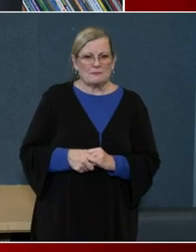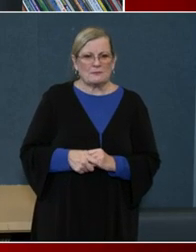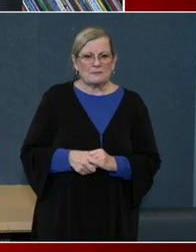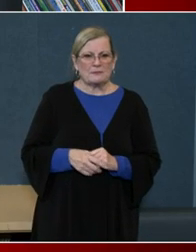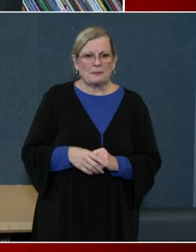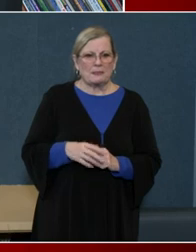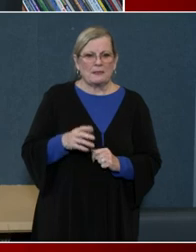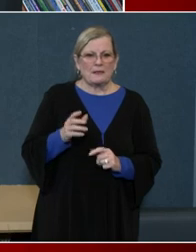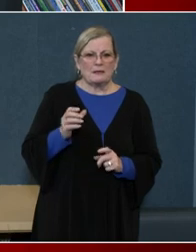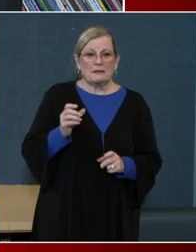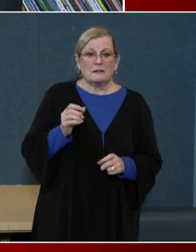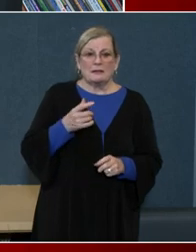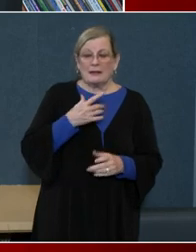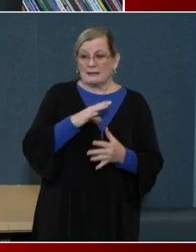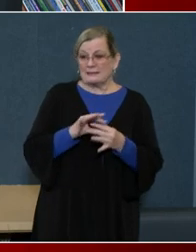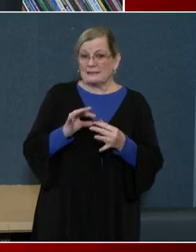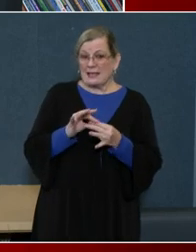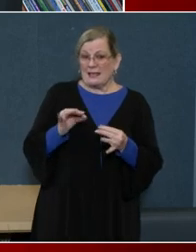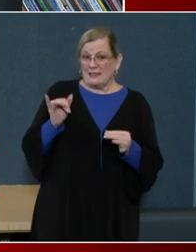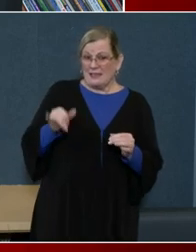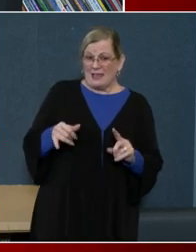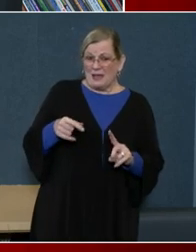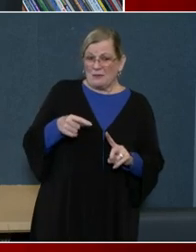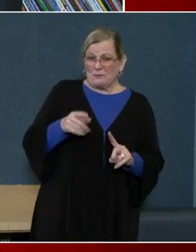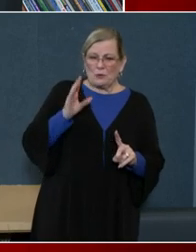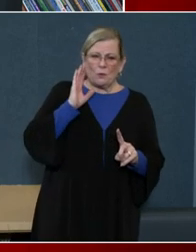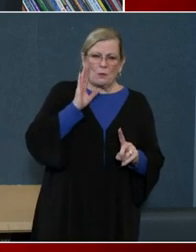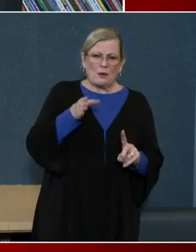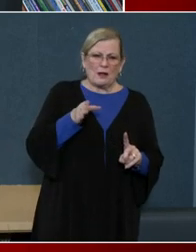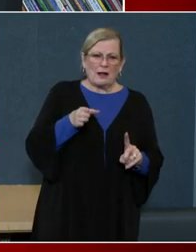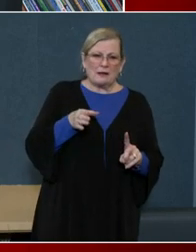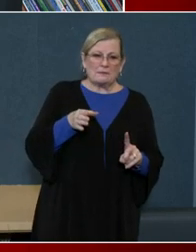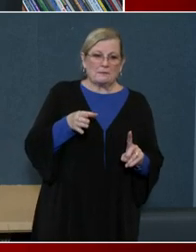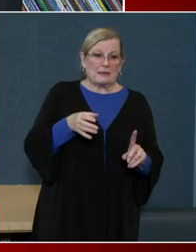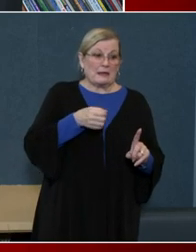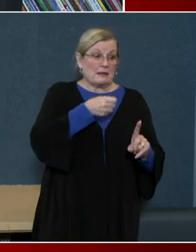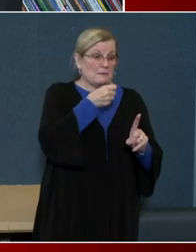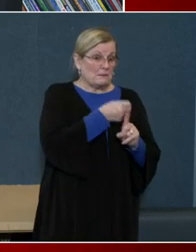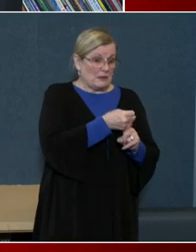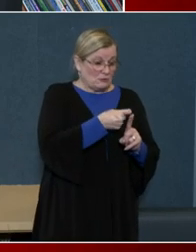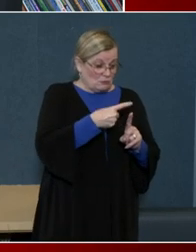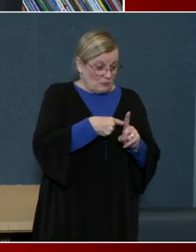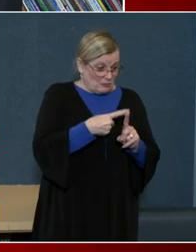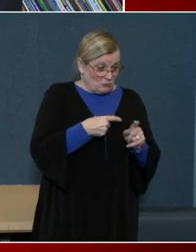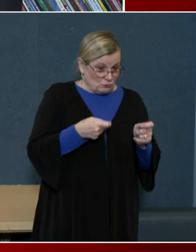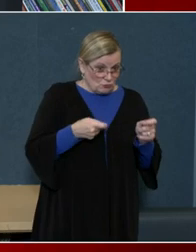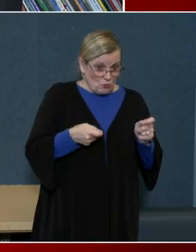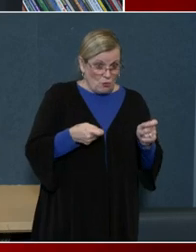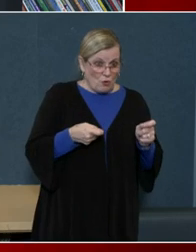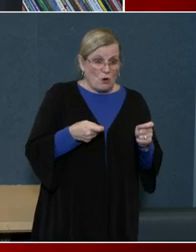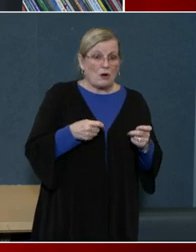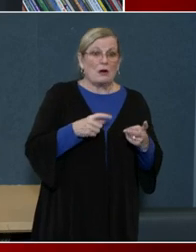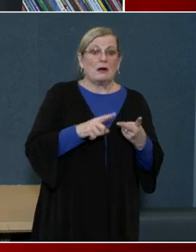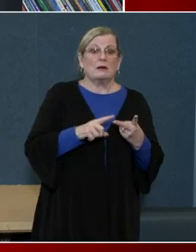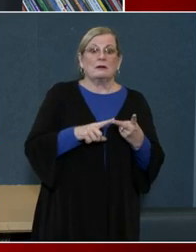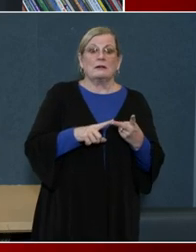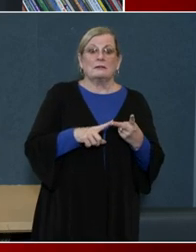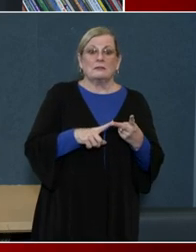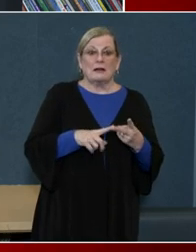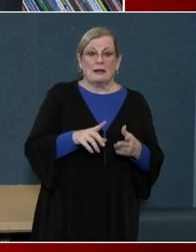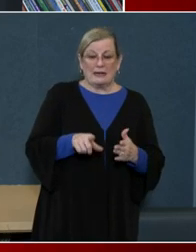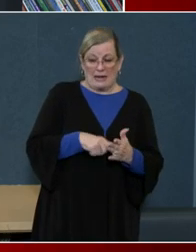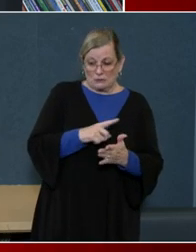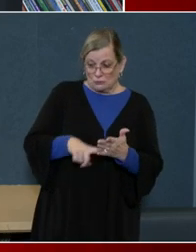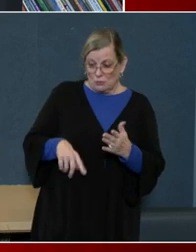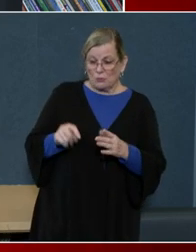landlord-tenant tomorrow feed into the broader debate around rent control and, in particular, to cancel rent? They don't